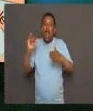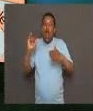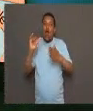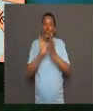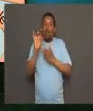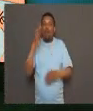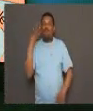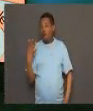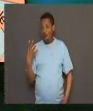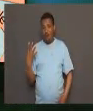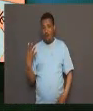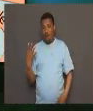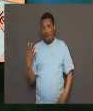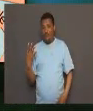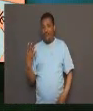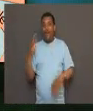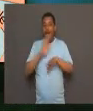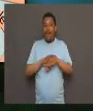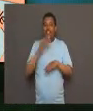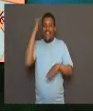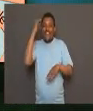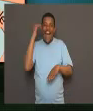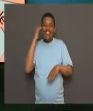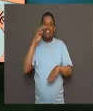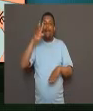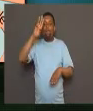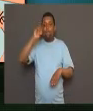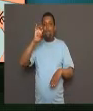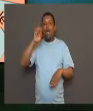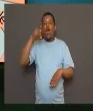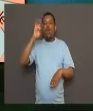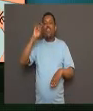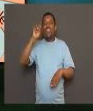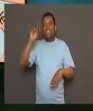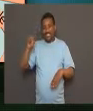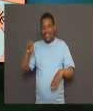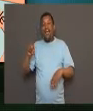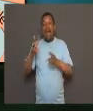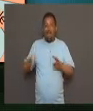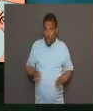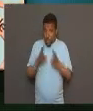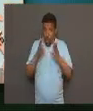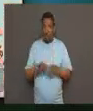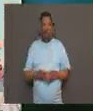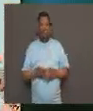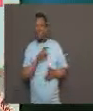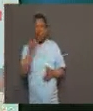the yellow number 4 on Ras Mikonnen